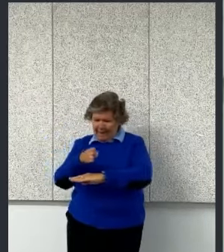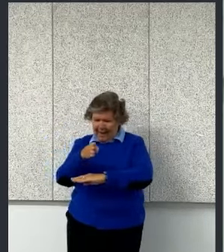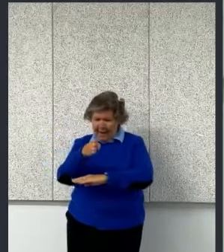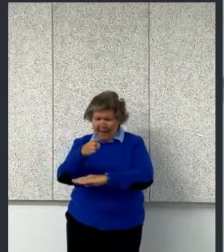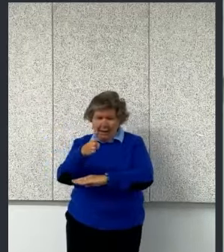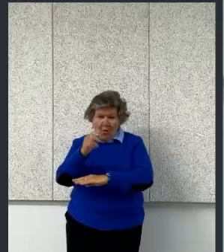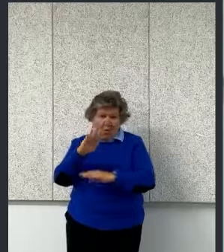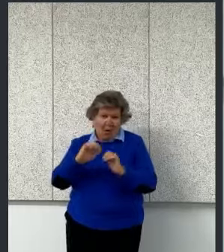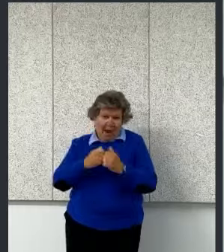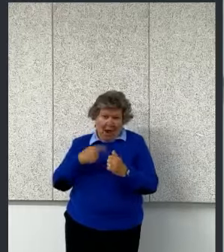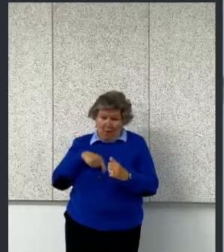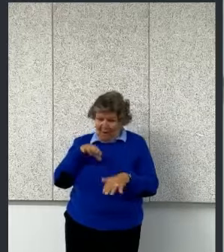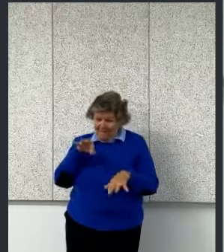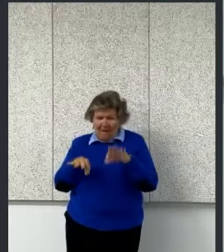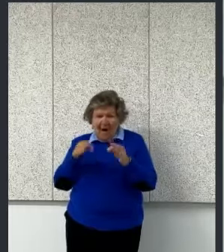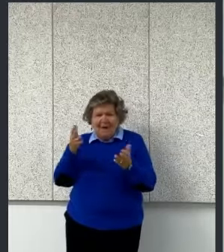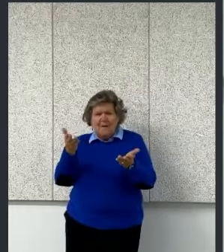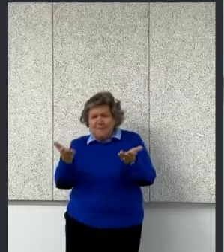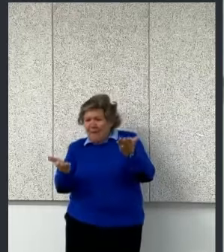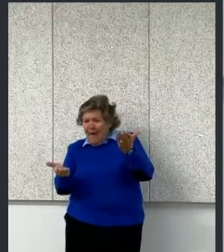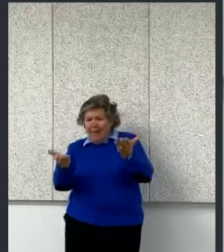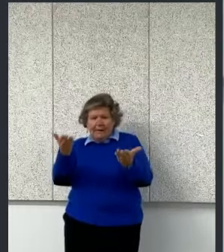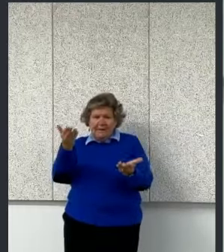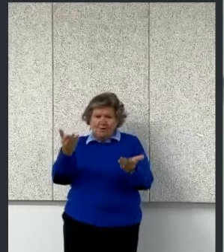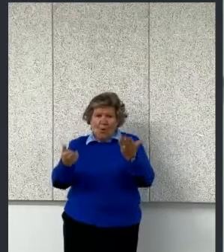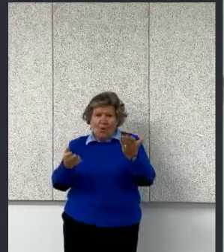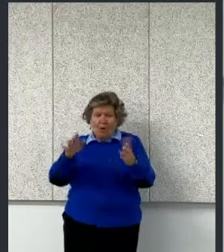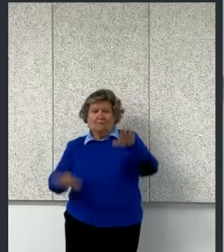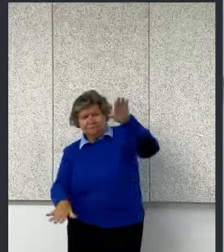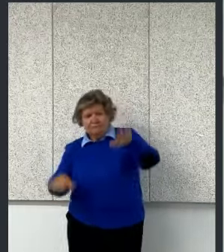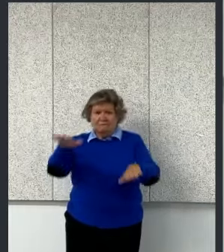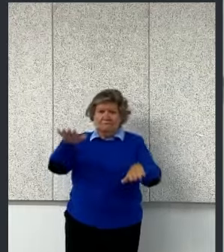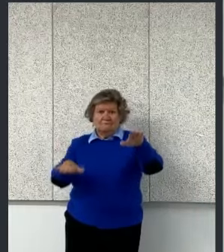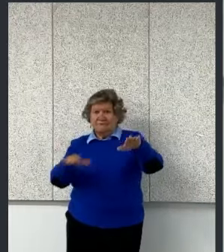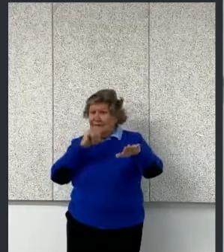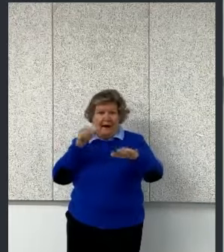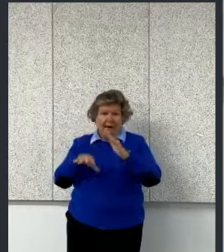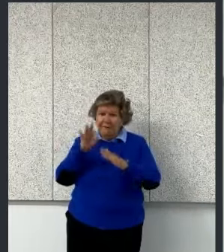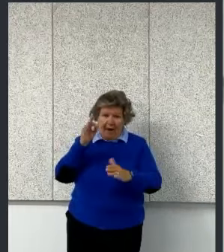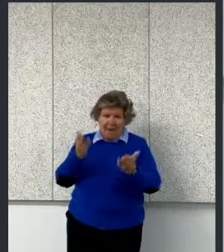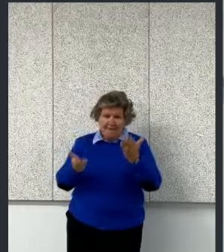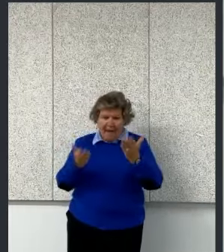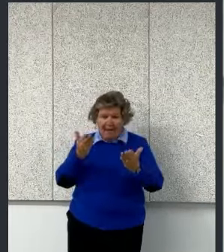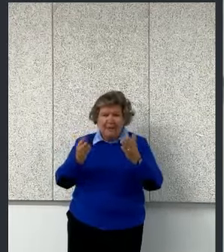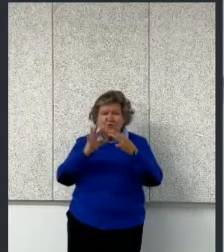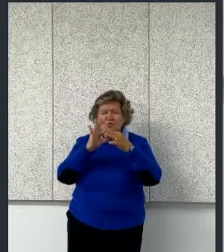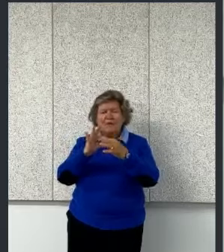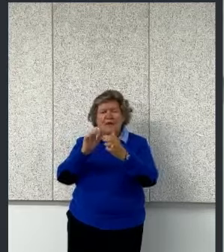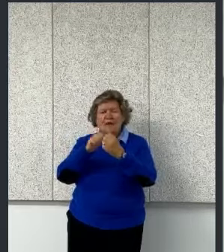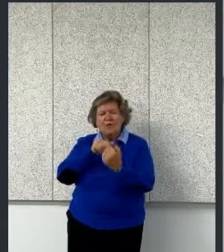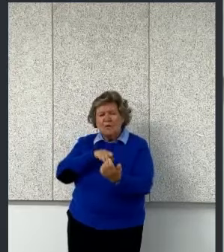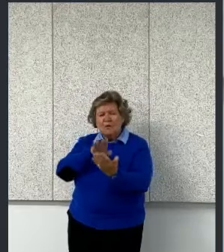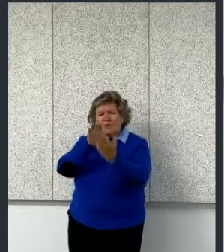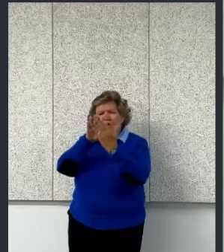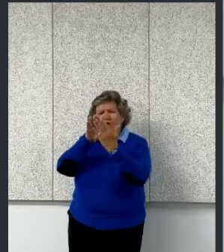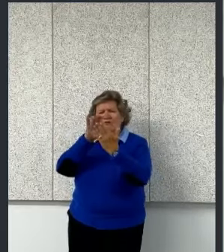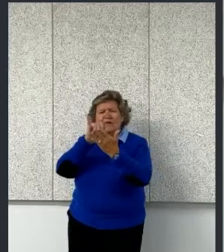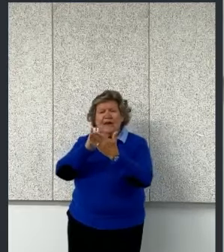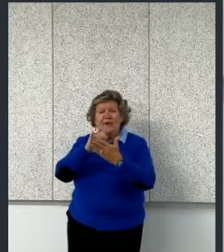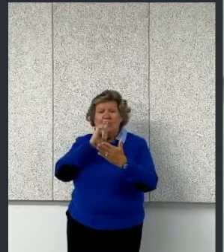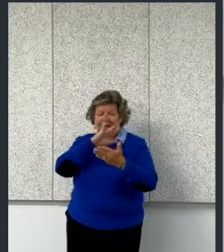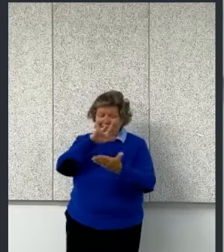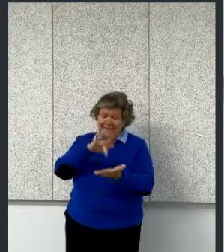or find balance or not find balance around approaches that are